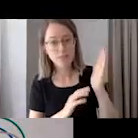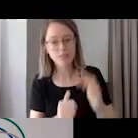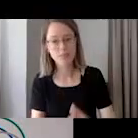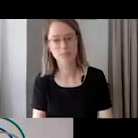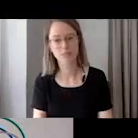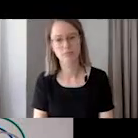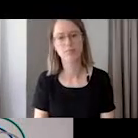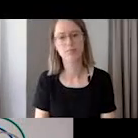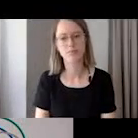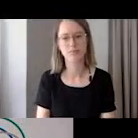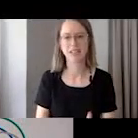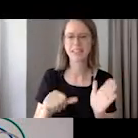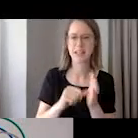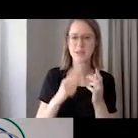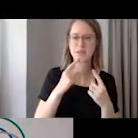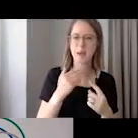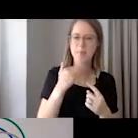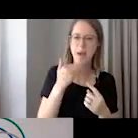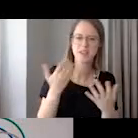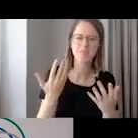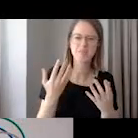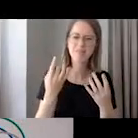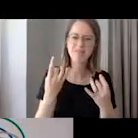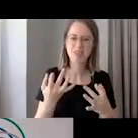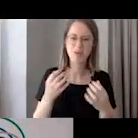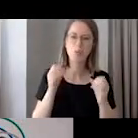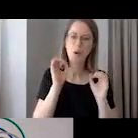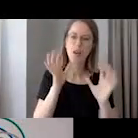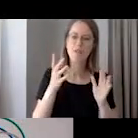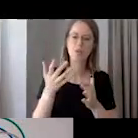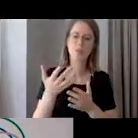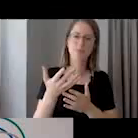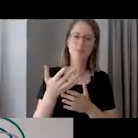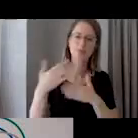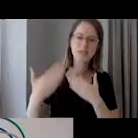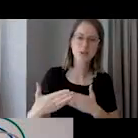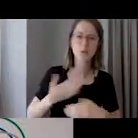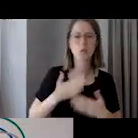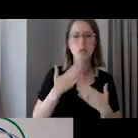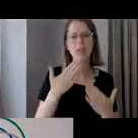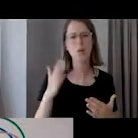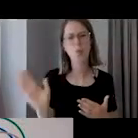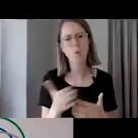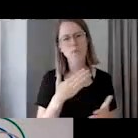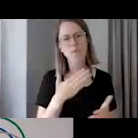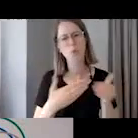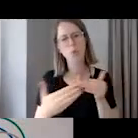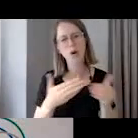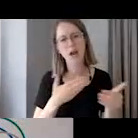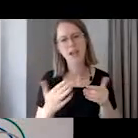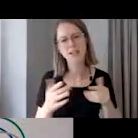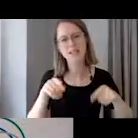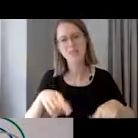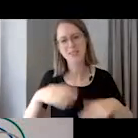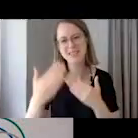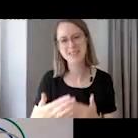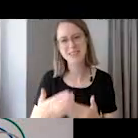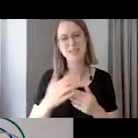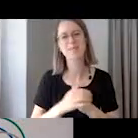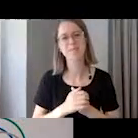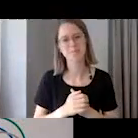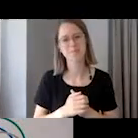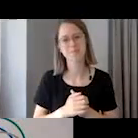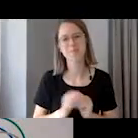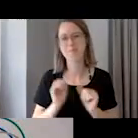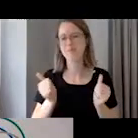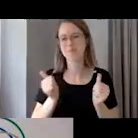It's very hard to say much here. It's been such a wonderful session, and I just want to thank all the organisers for this session. It's been a pleasure to